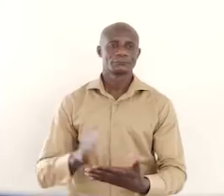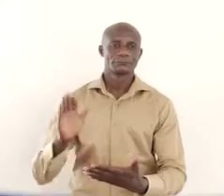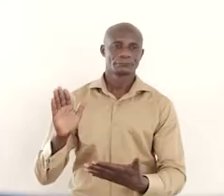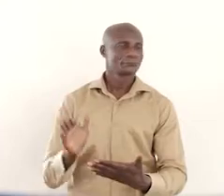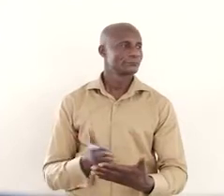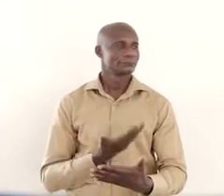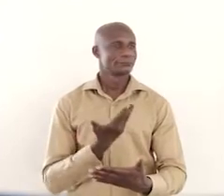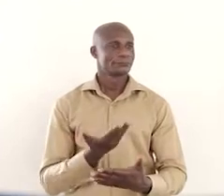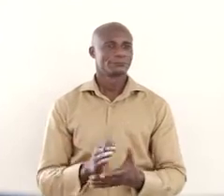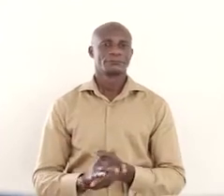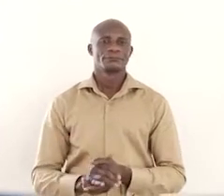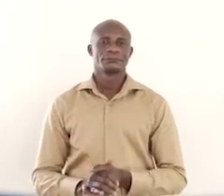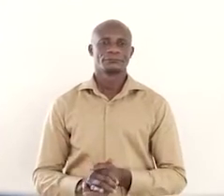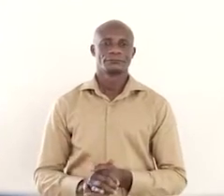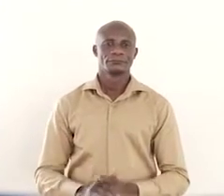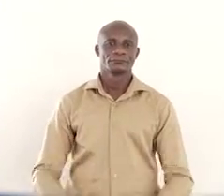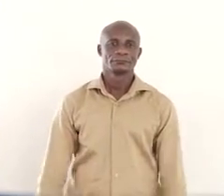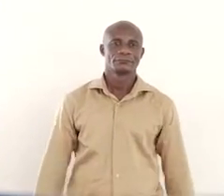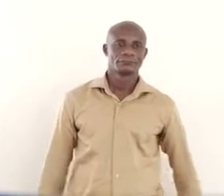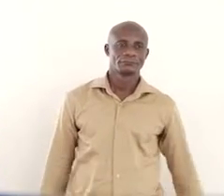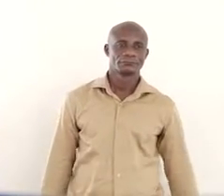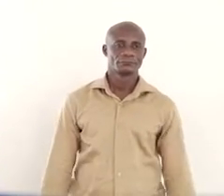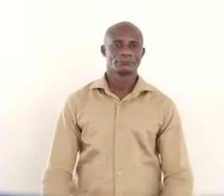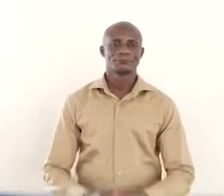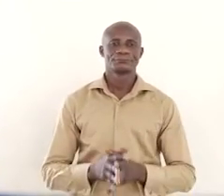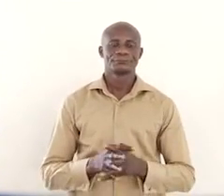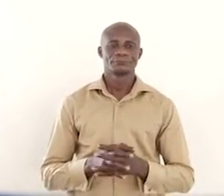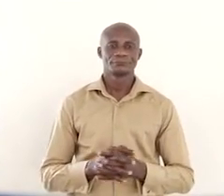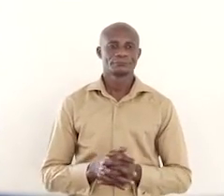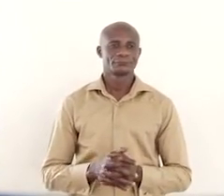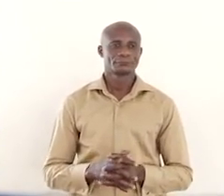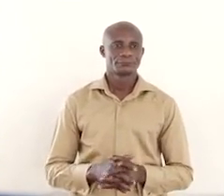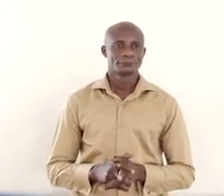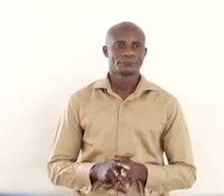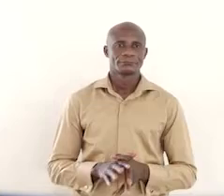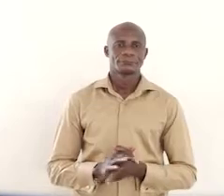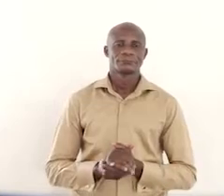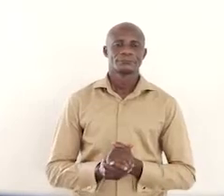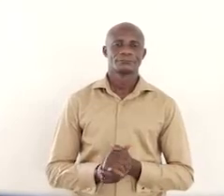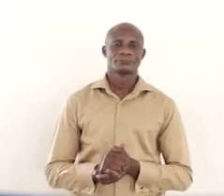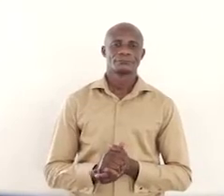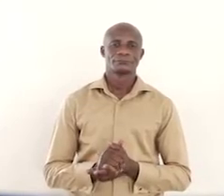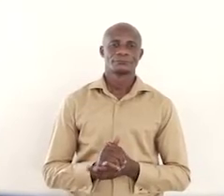springtime, dream about new life, dream about loving,